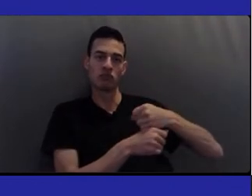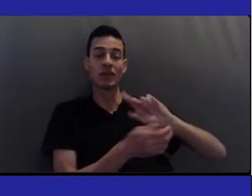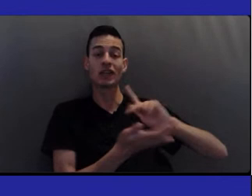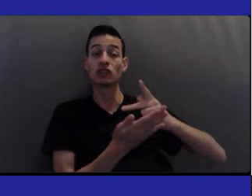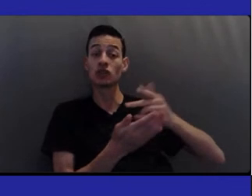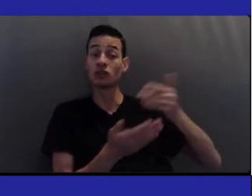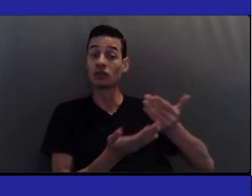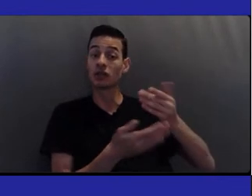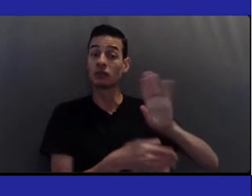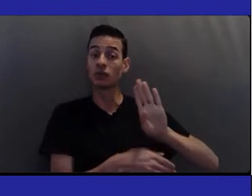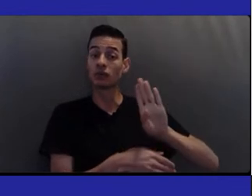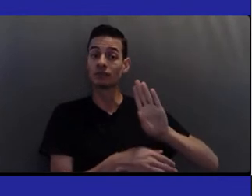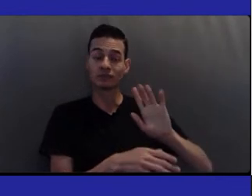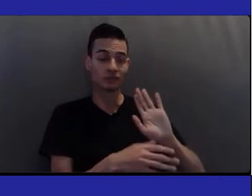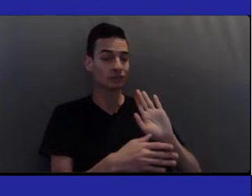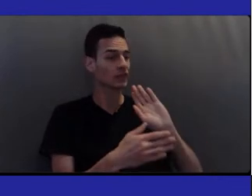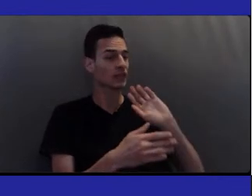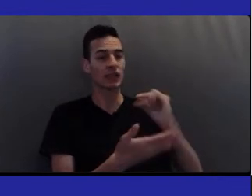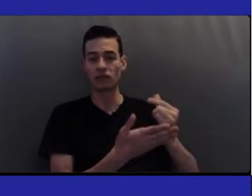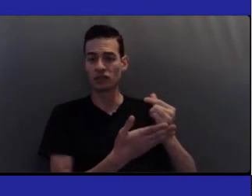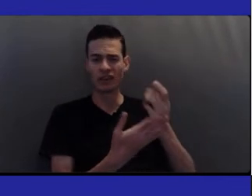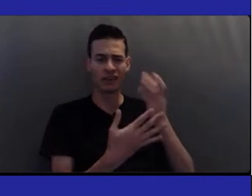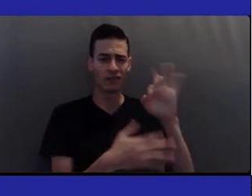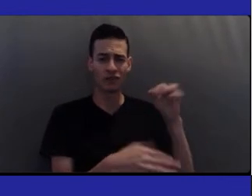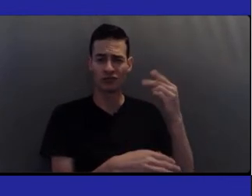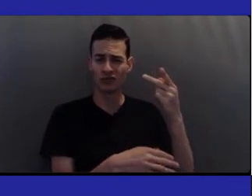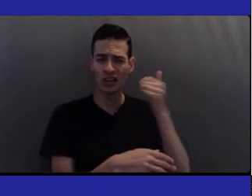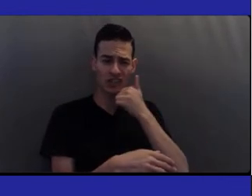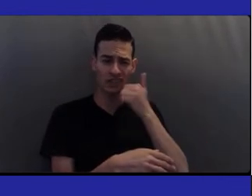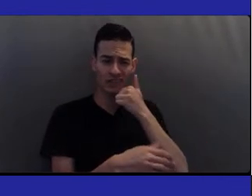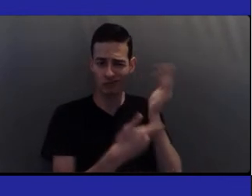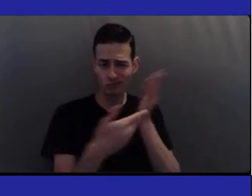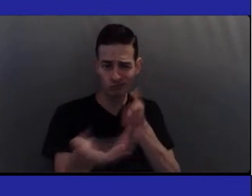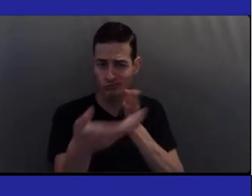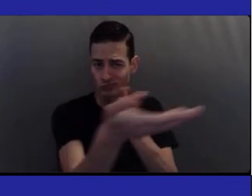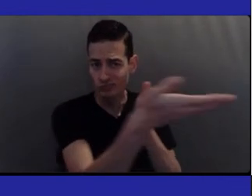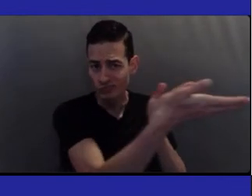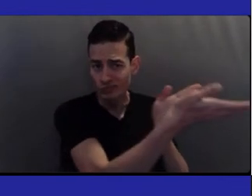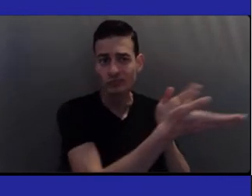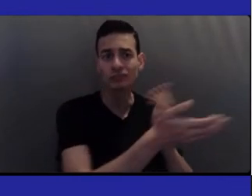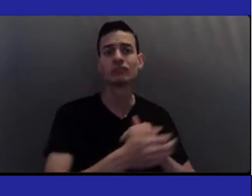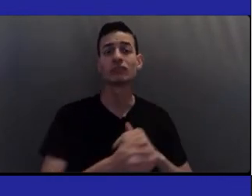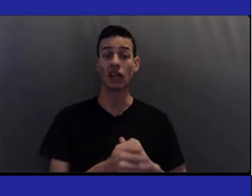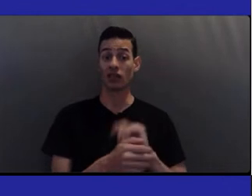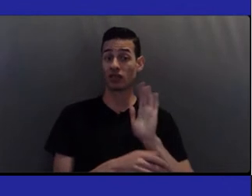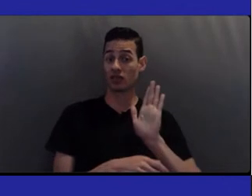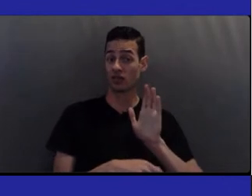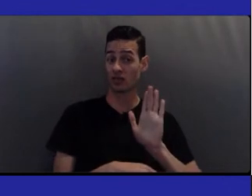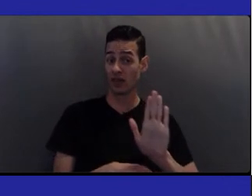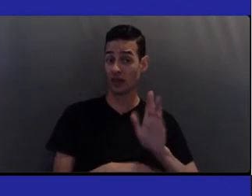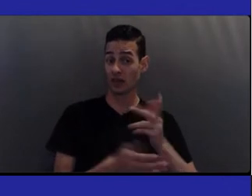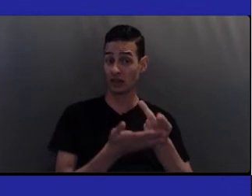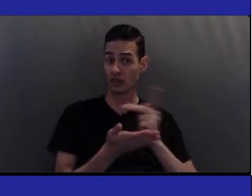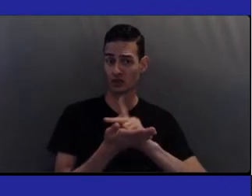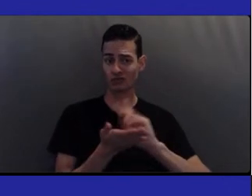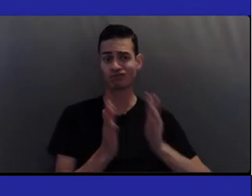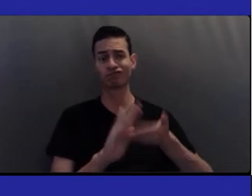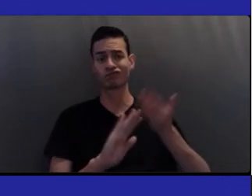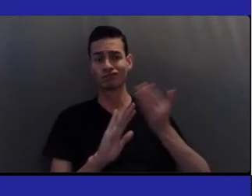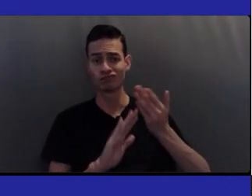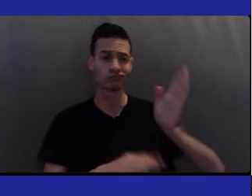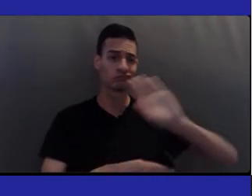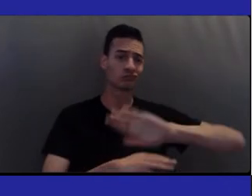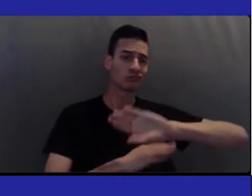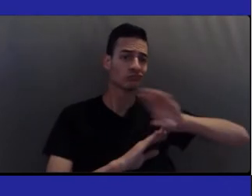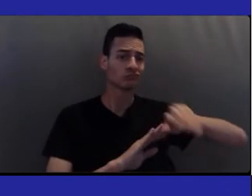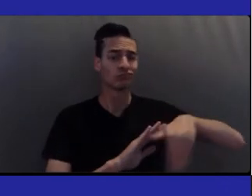guaranteed daily delivery of fresh food. The operations will be 24/7, 365, which is essential.